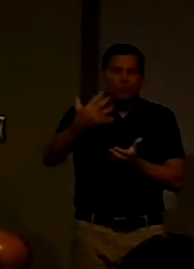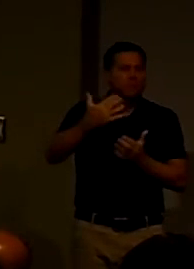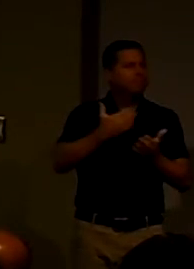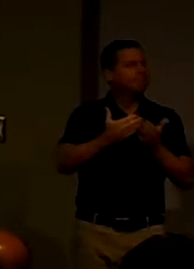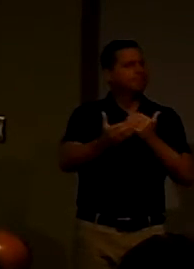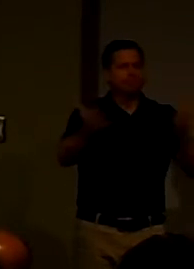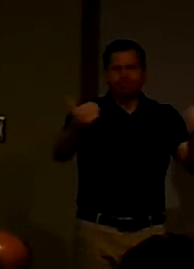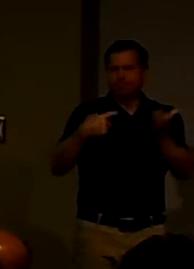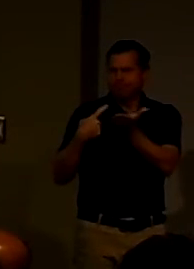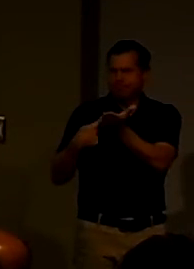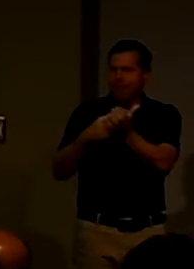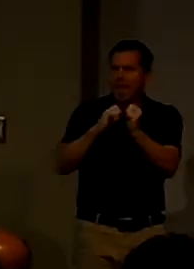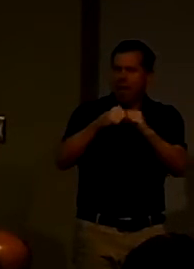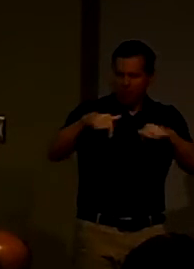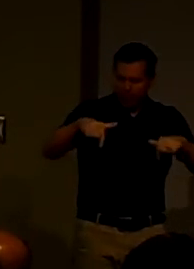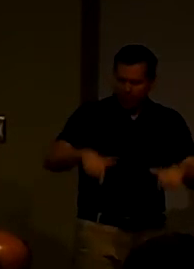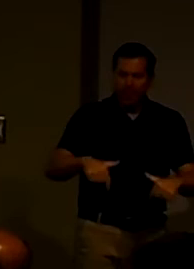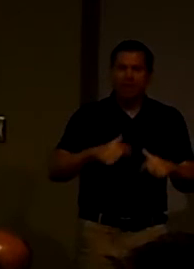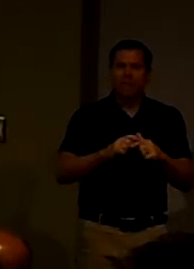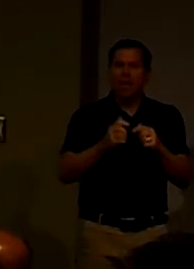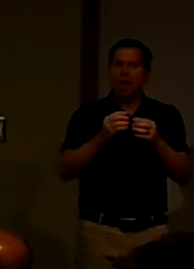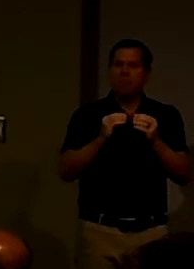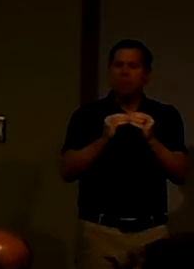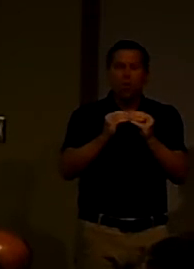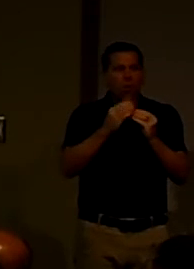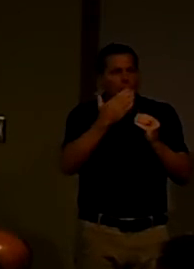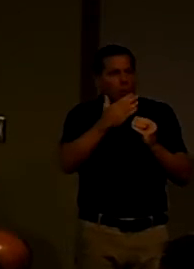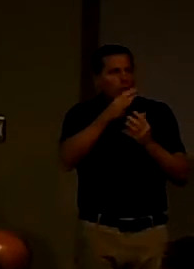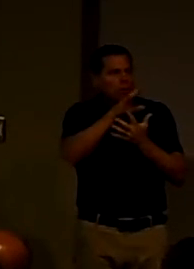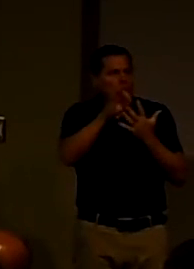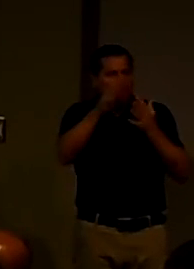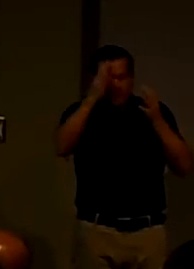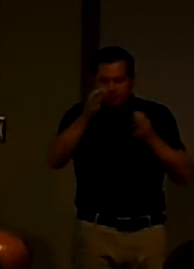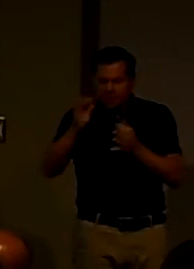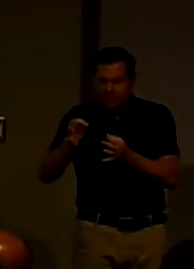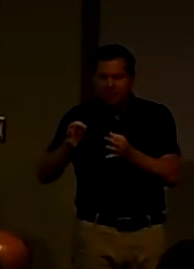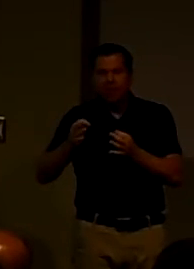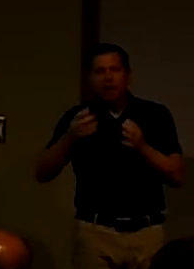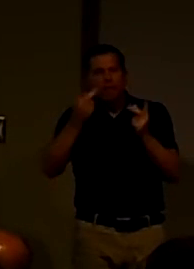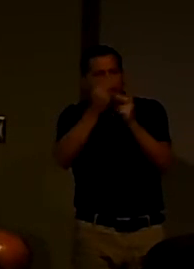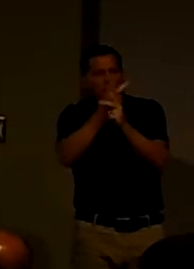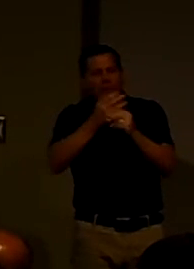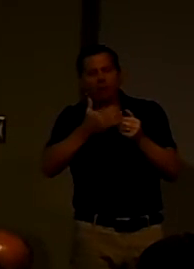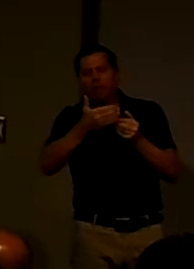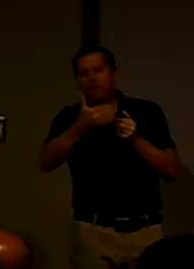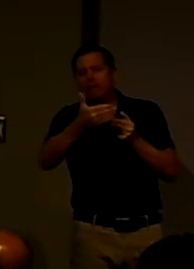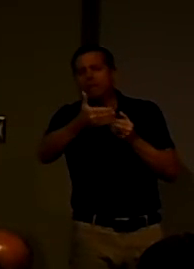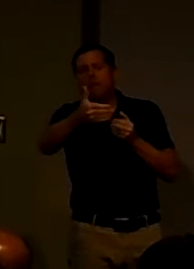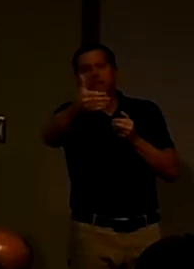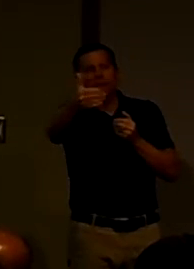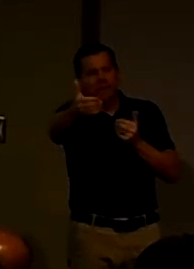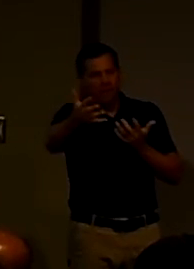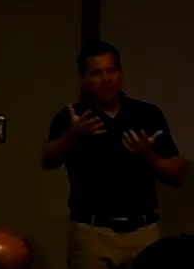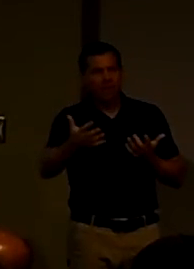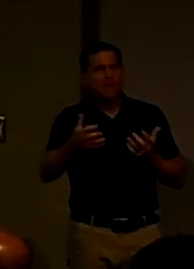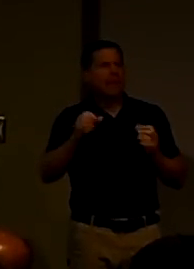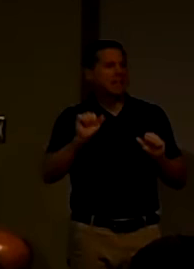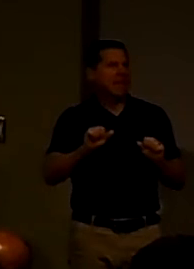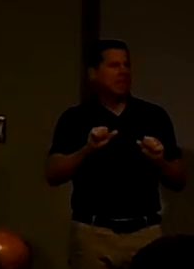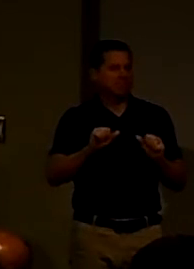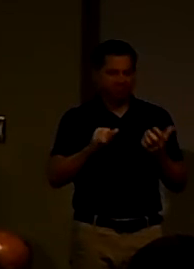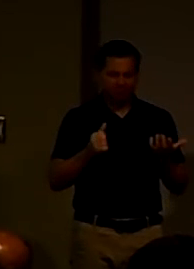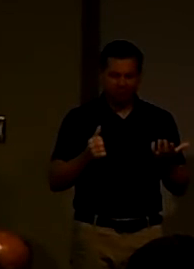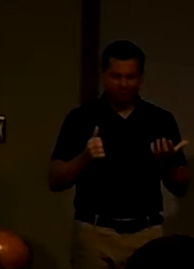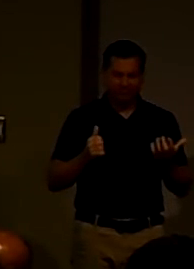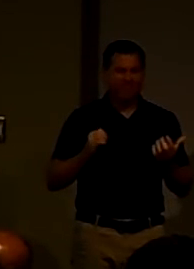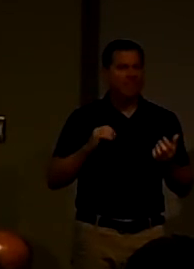great detail. We need to be learning, making good choices, and figuring this out over the next couple of years so that we can meet the